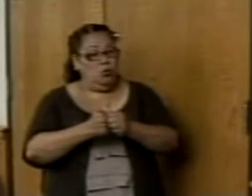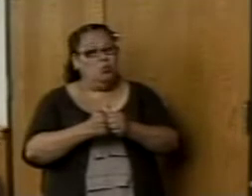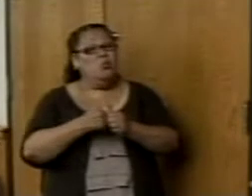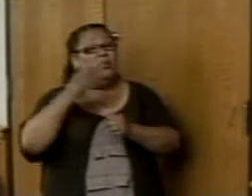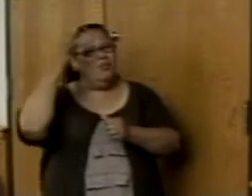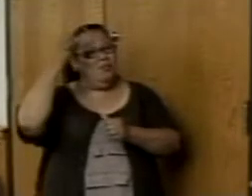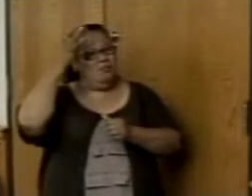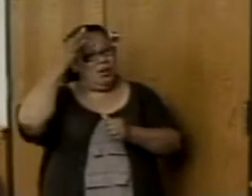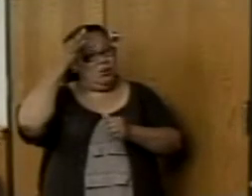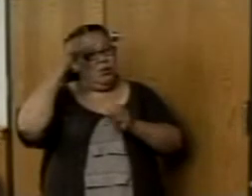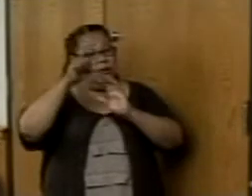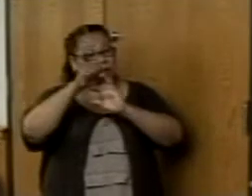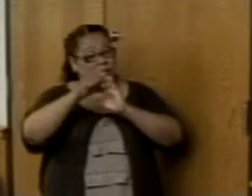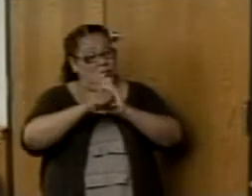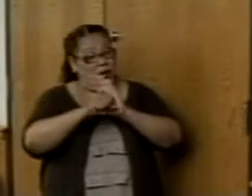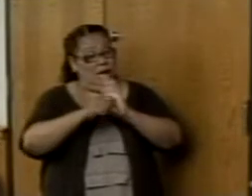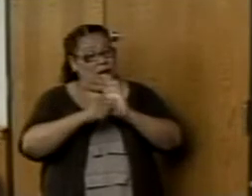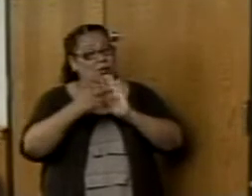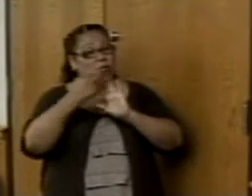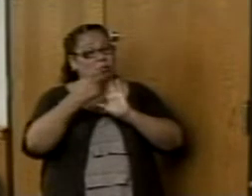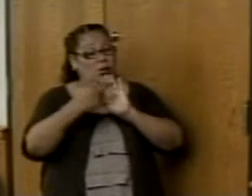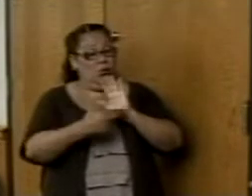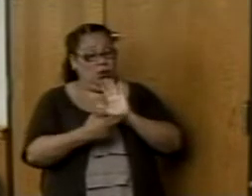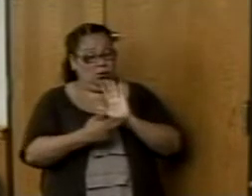state regulations.